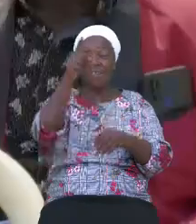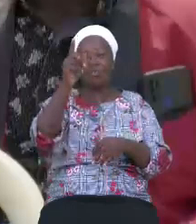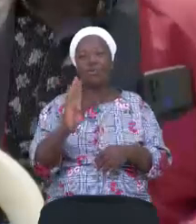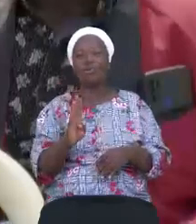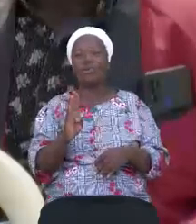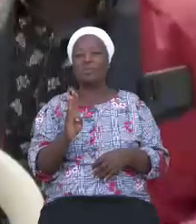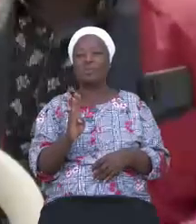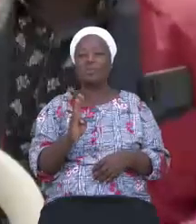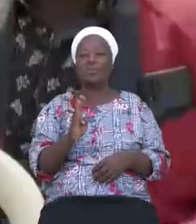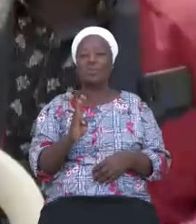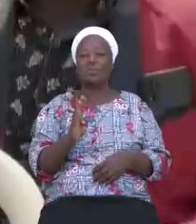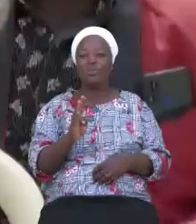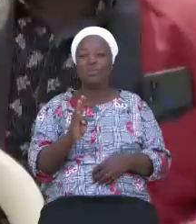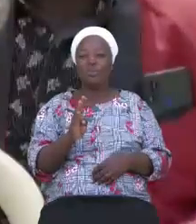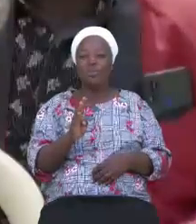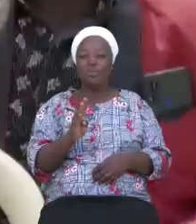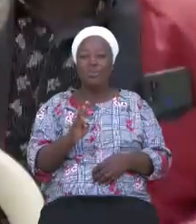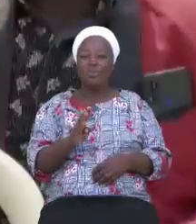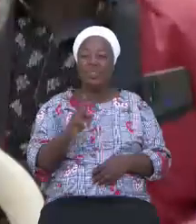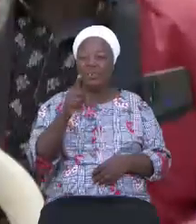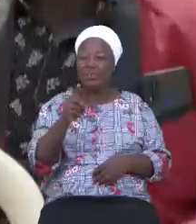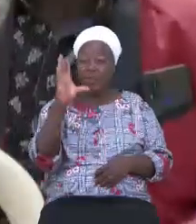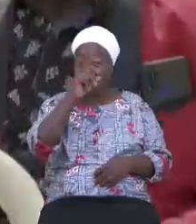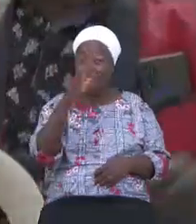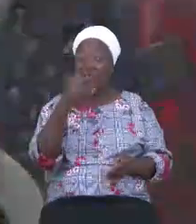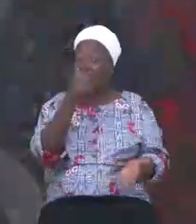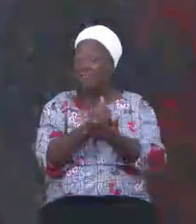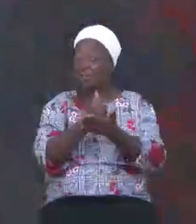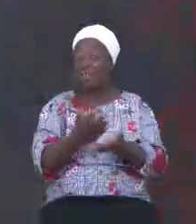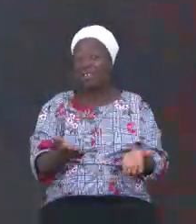God. You missed your amen.